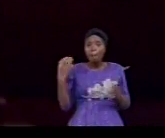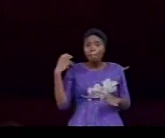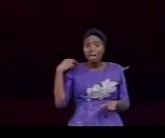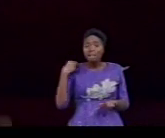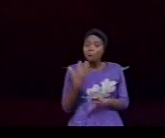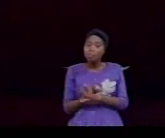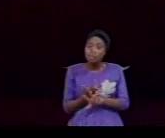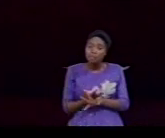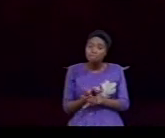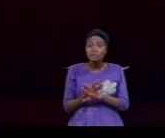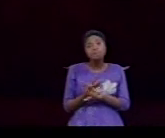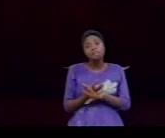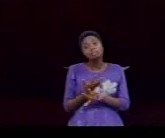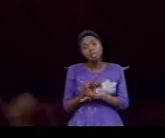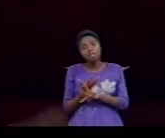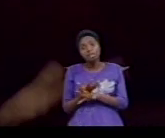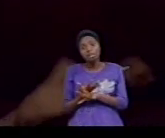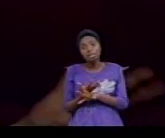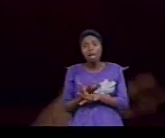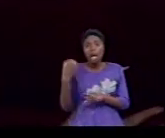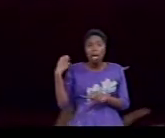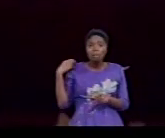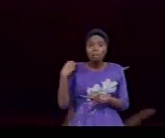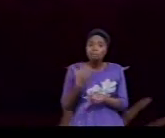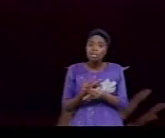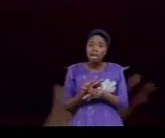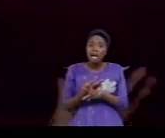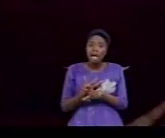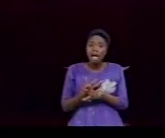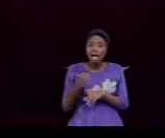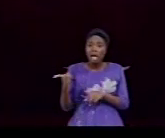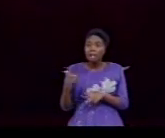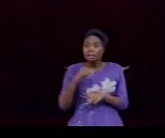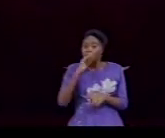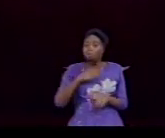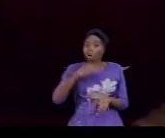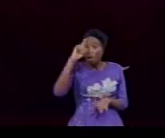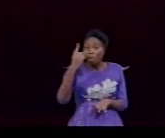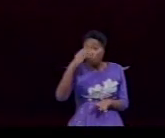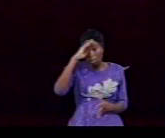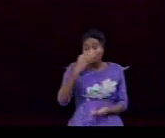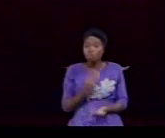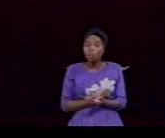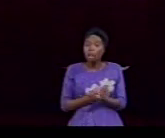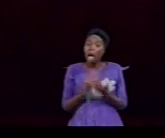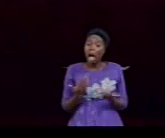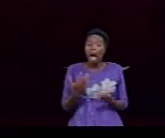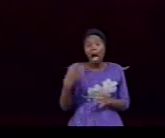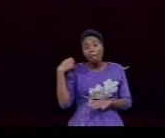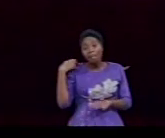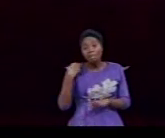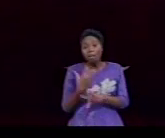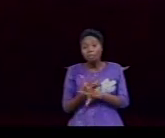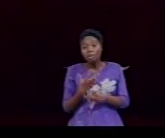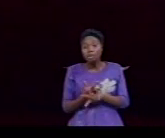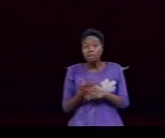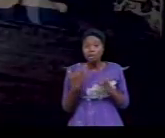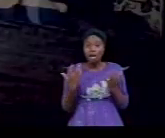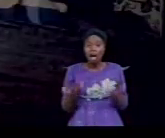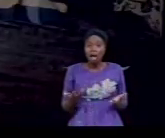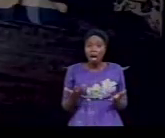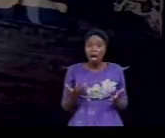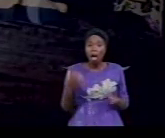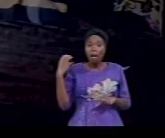please! Master, please, Master! He's the only son I have, please, Master, don't do this to me! Master! Help! Master,